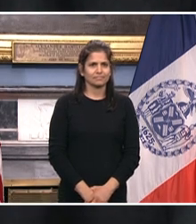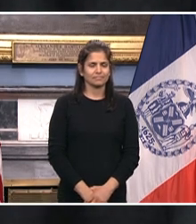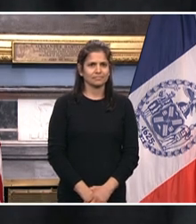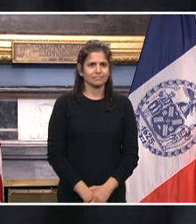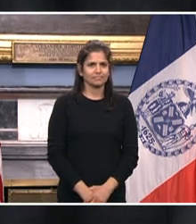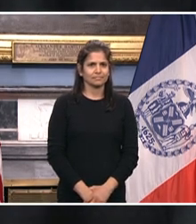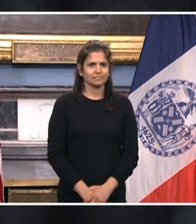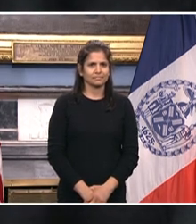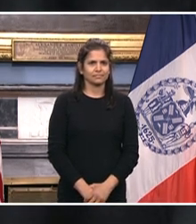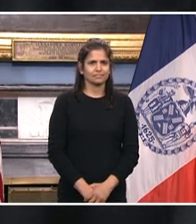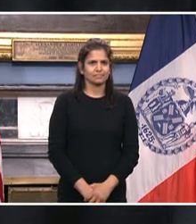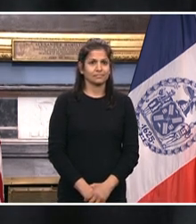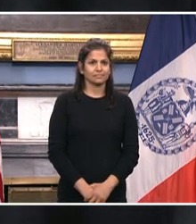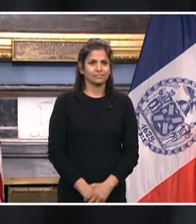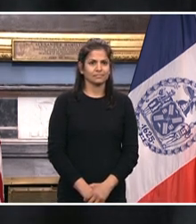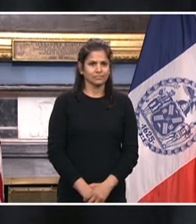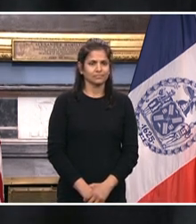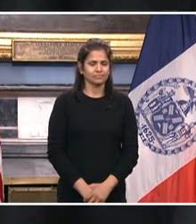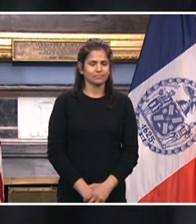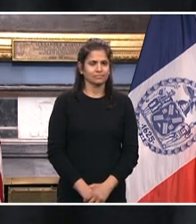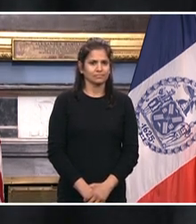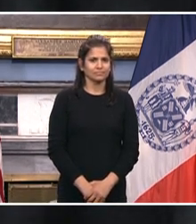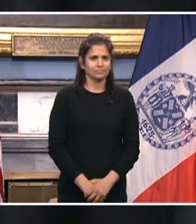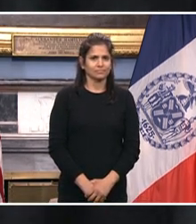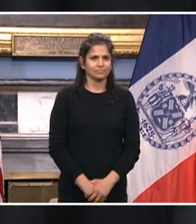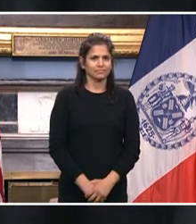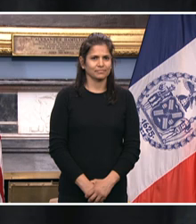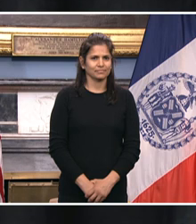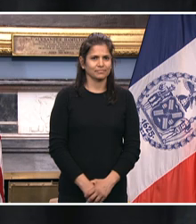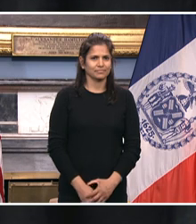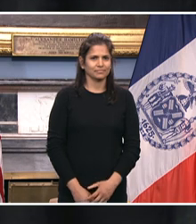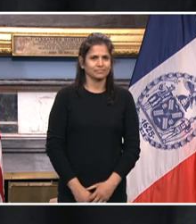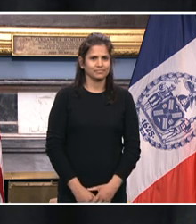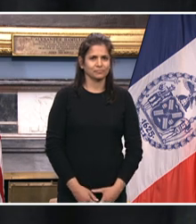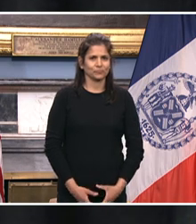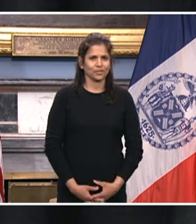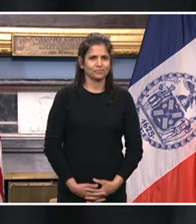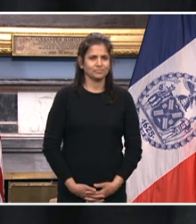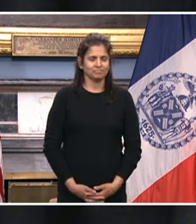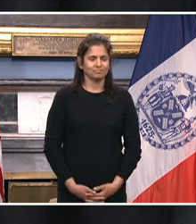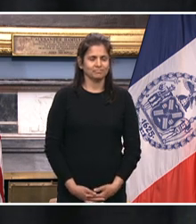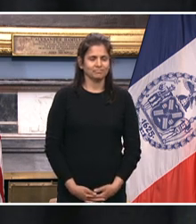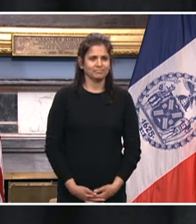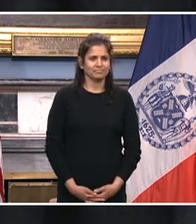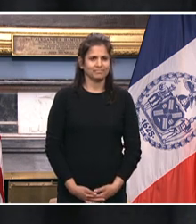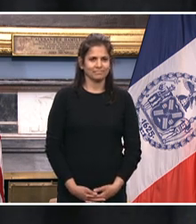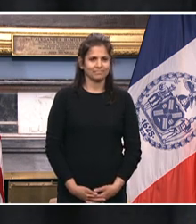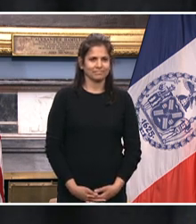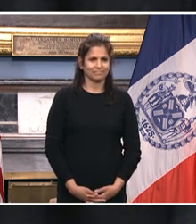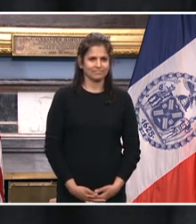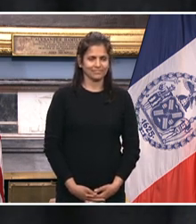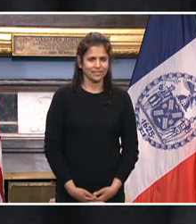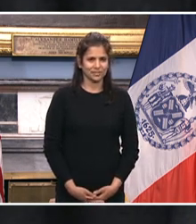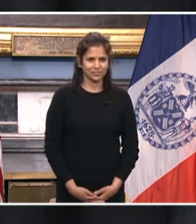Estamos trabajando día y noche para ampliar nuestra capacidad de